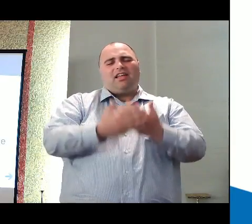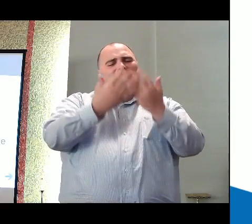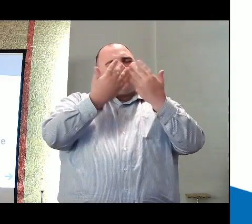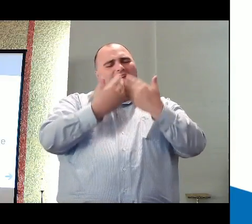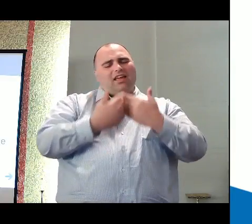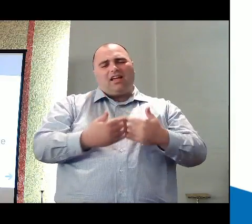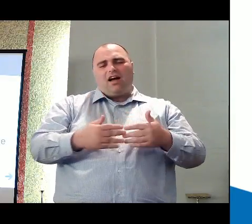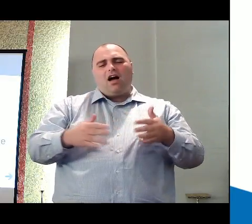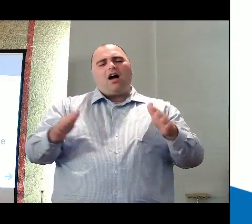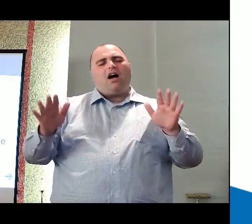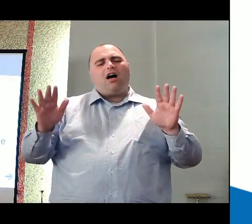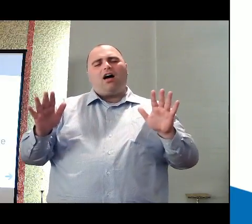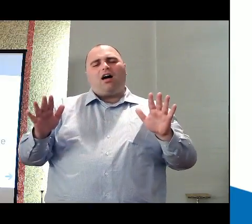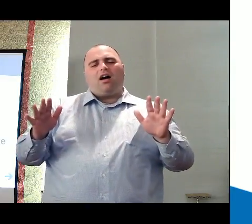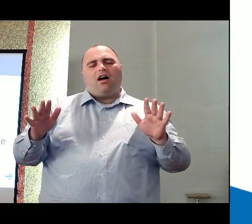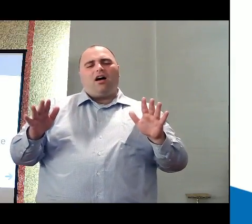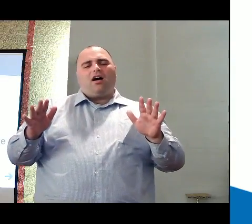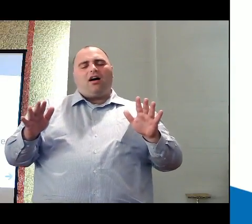already